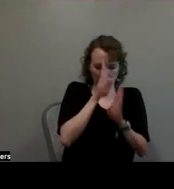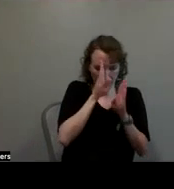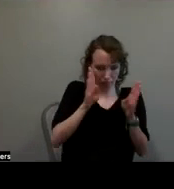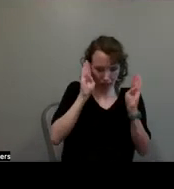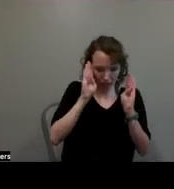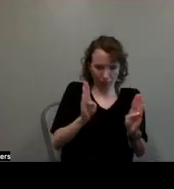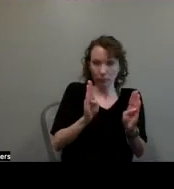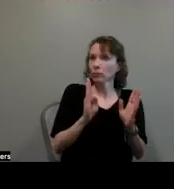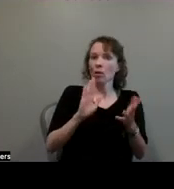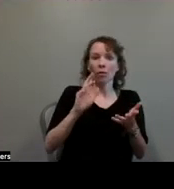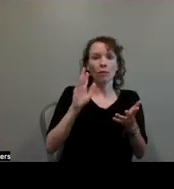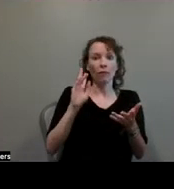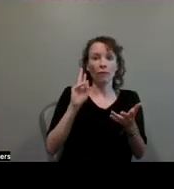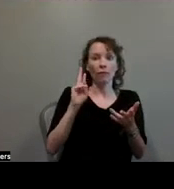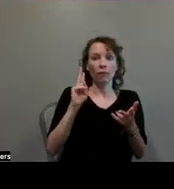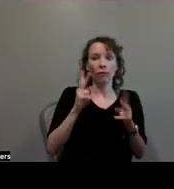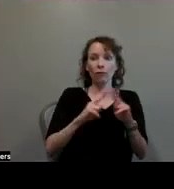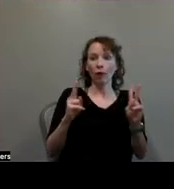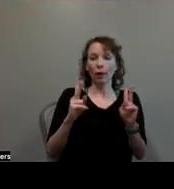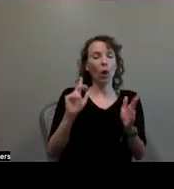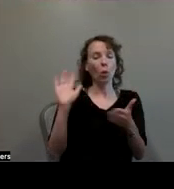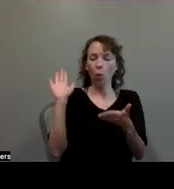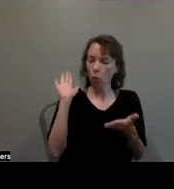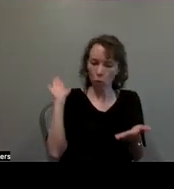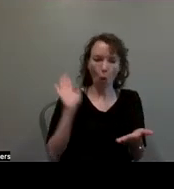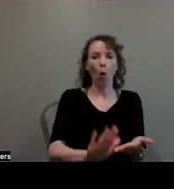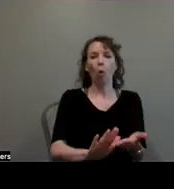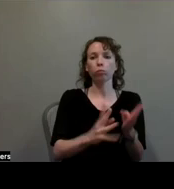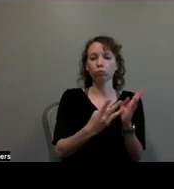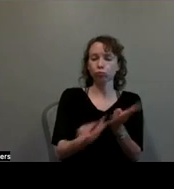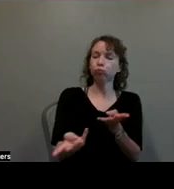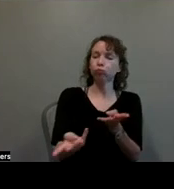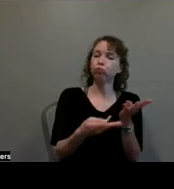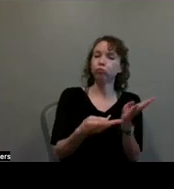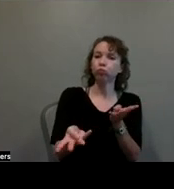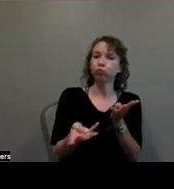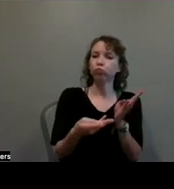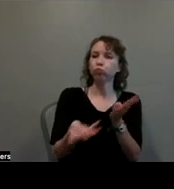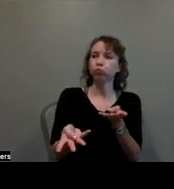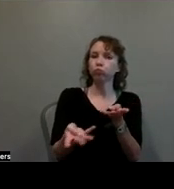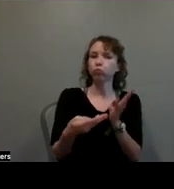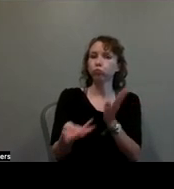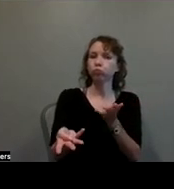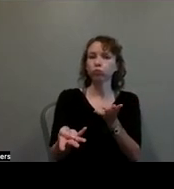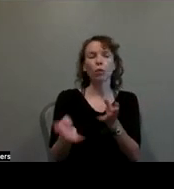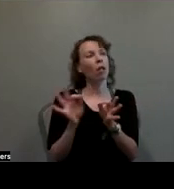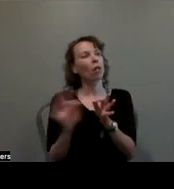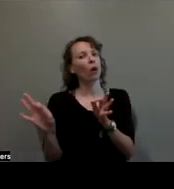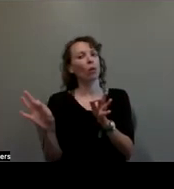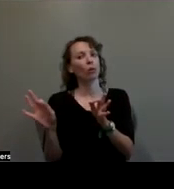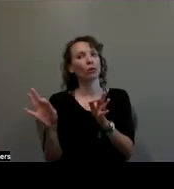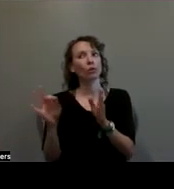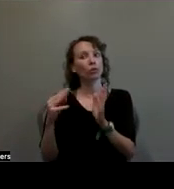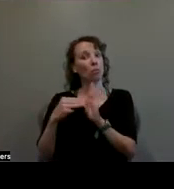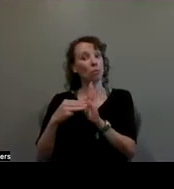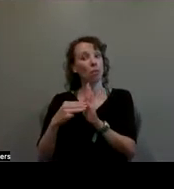high efficiency or a very, very low throughput regime, would a language model be in this efficient